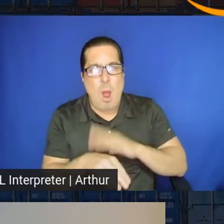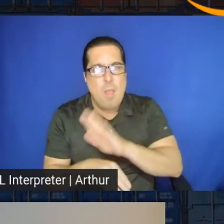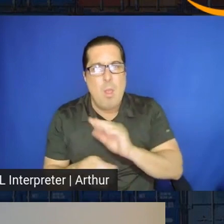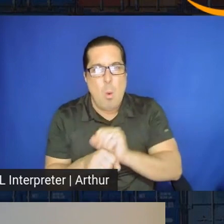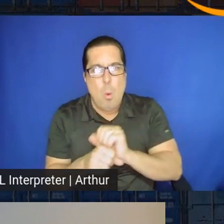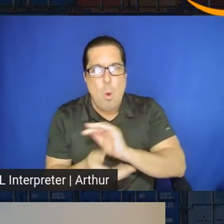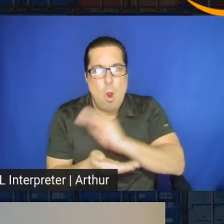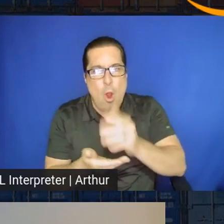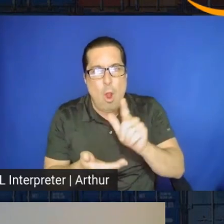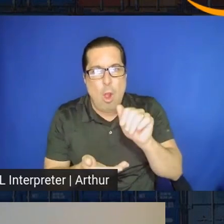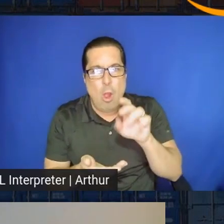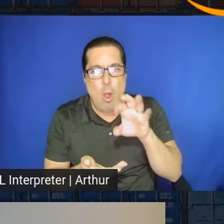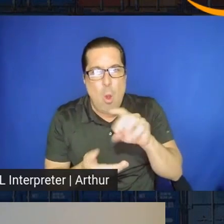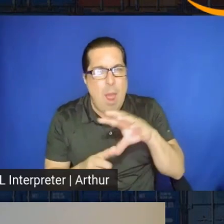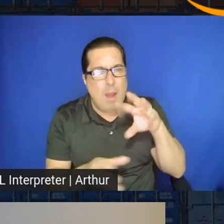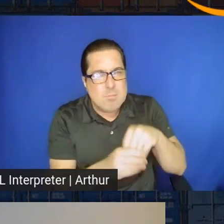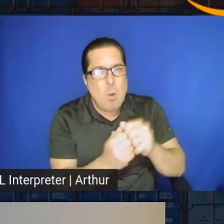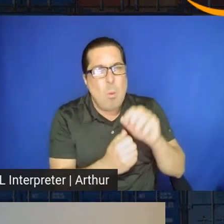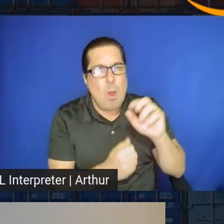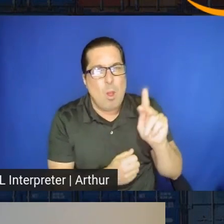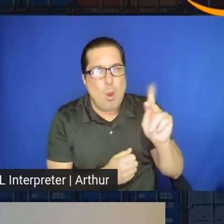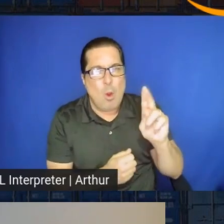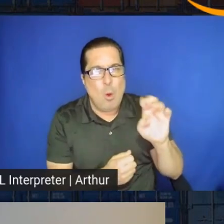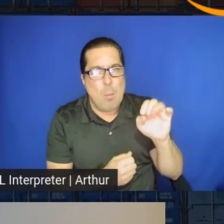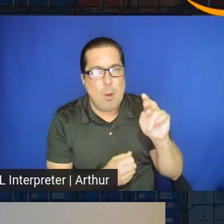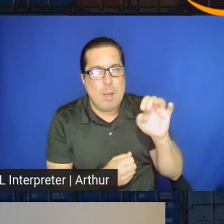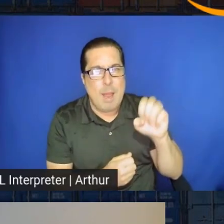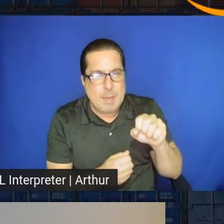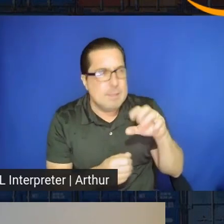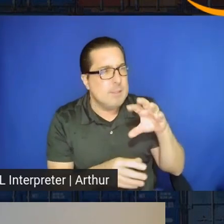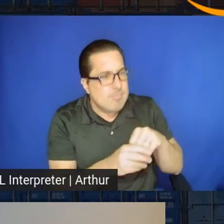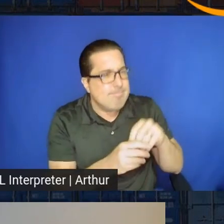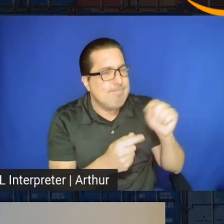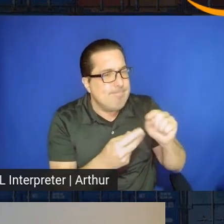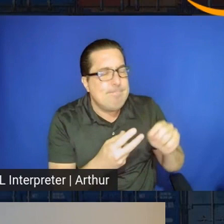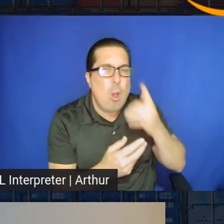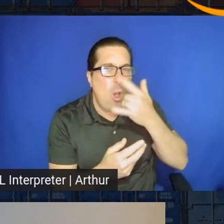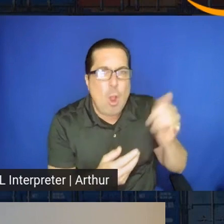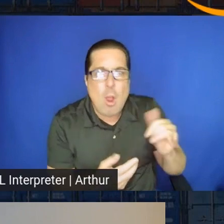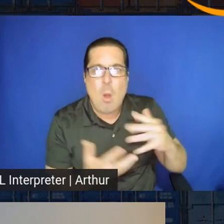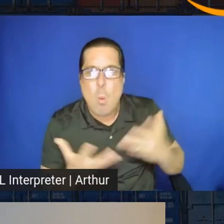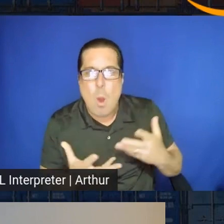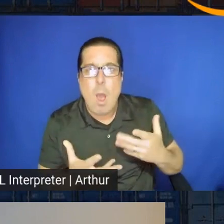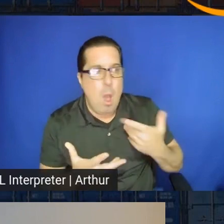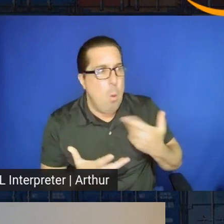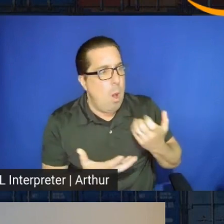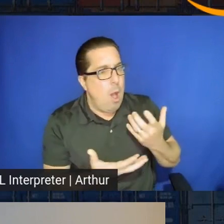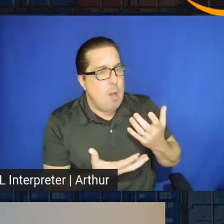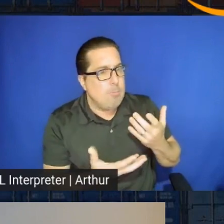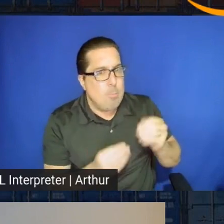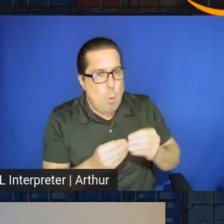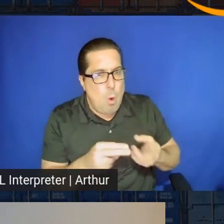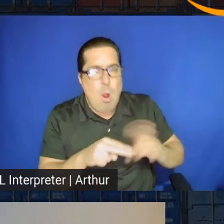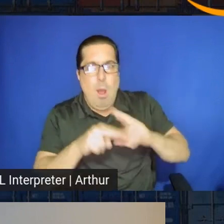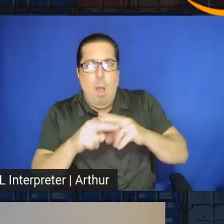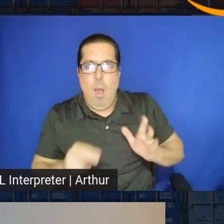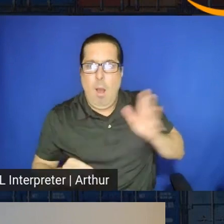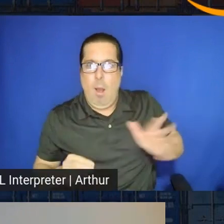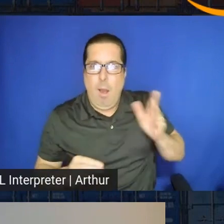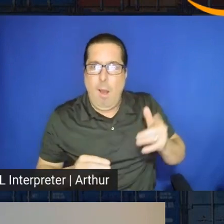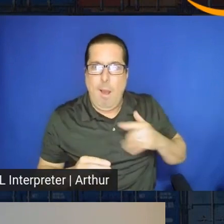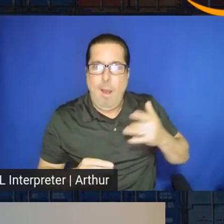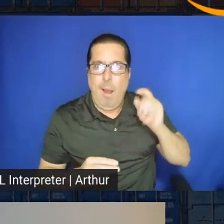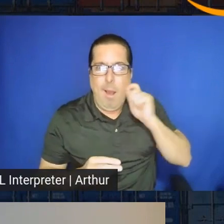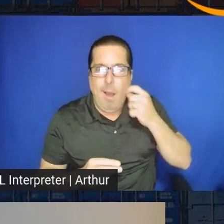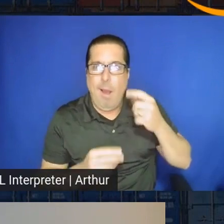to run Kubernetes on top to really leverage the beauty of the Kubernetes community and all the software it comes with.